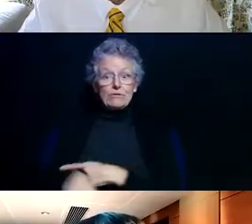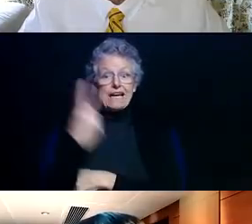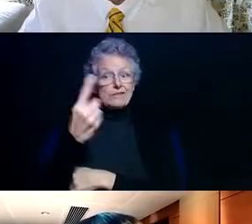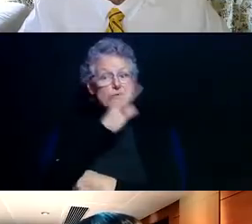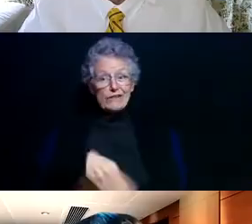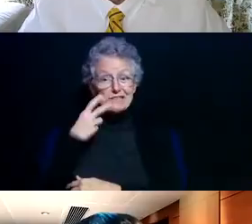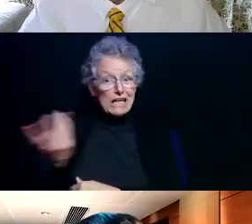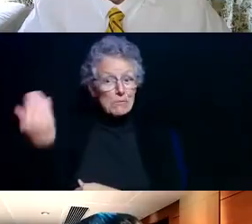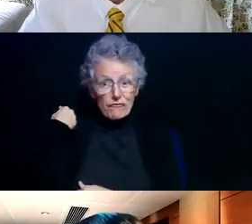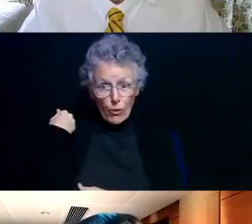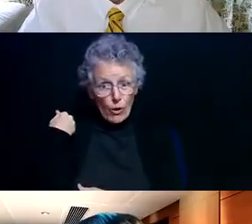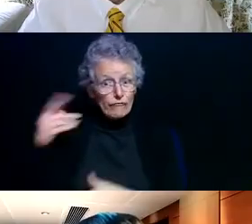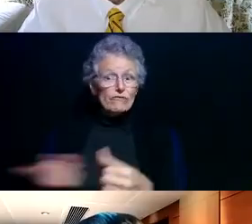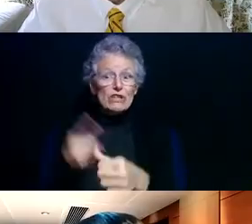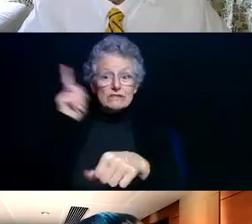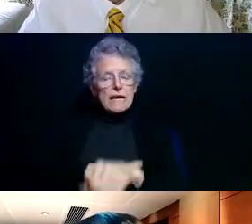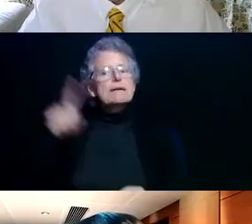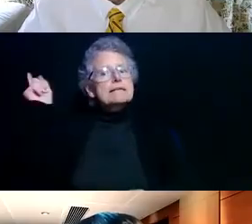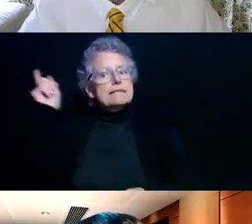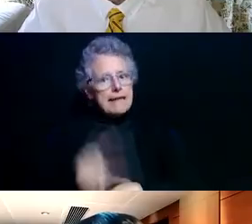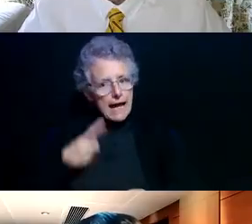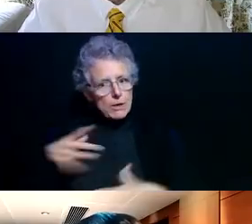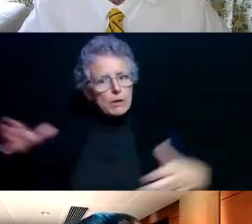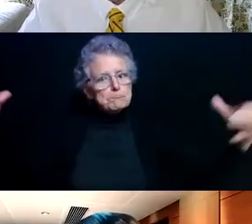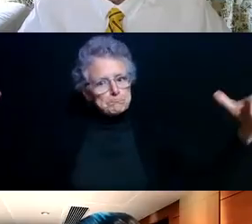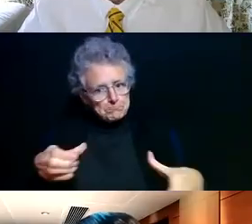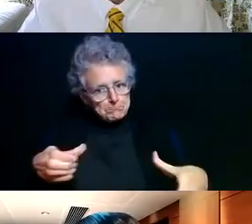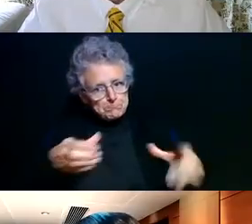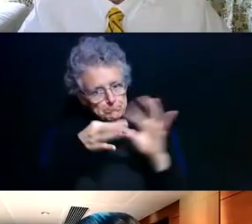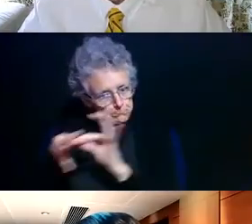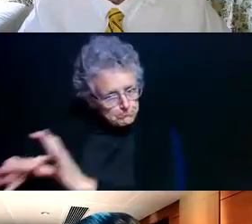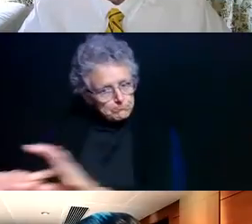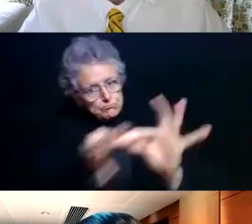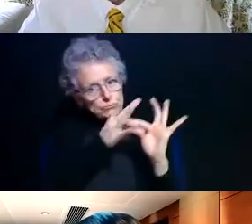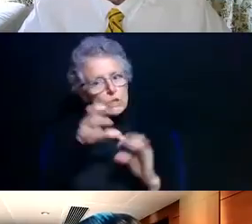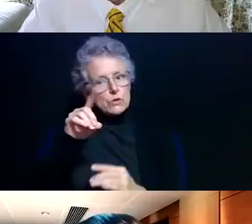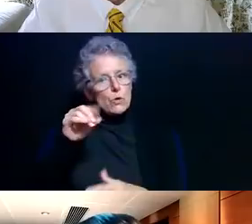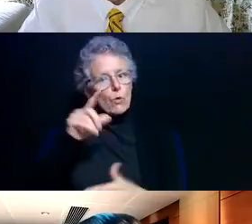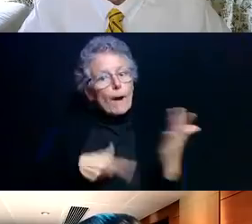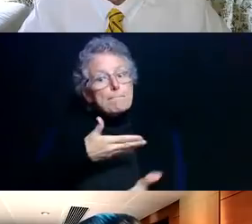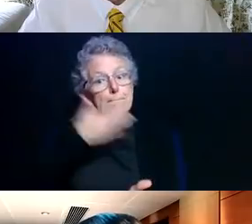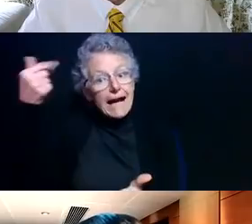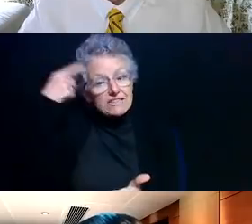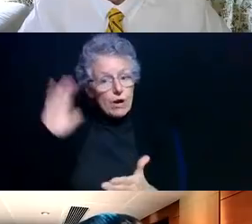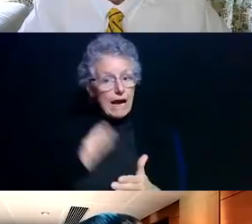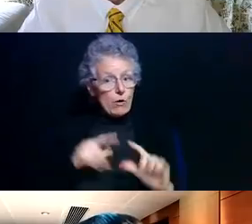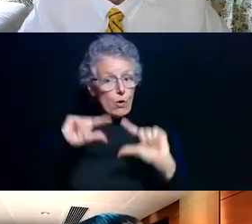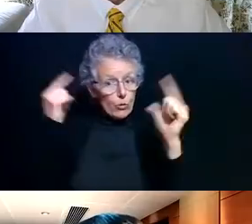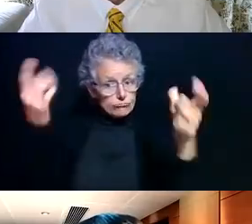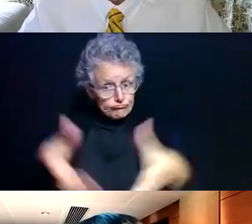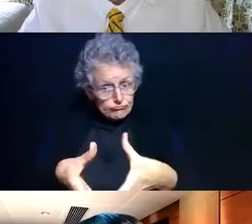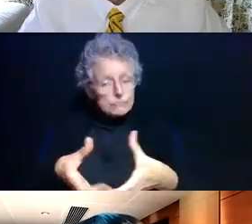we come together as a unit and we do what's best for the organization and for the patients that we